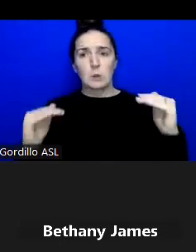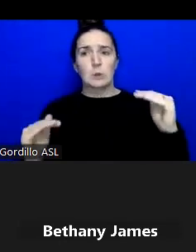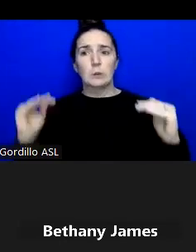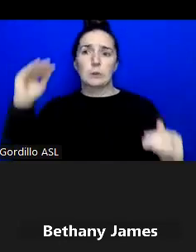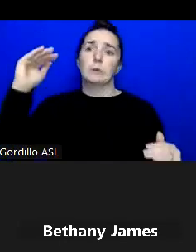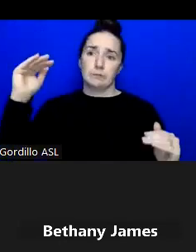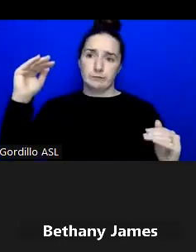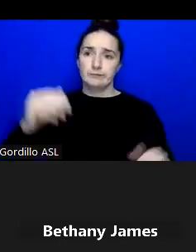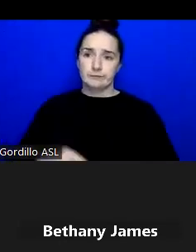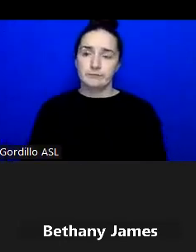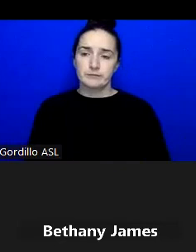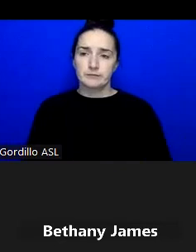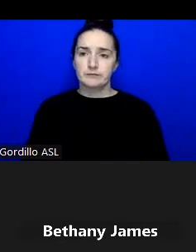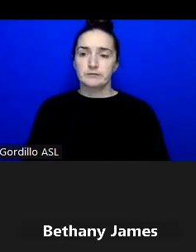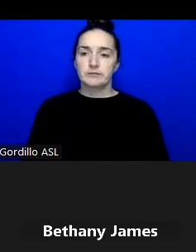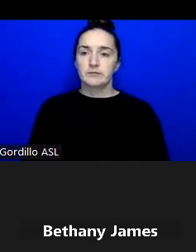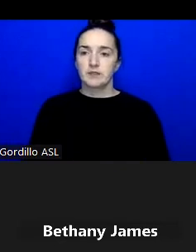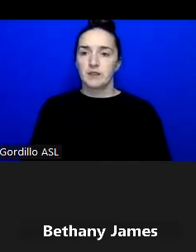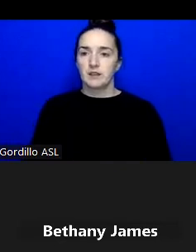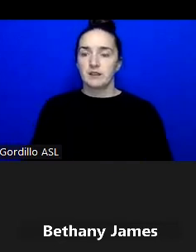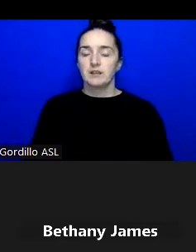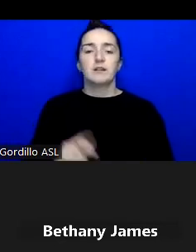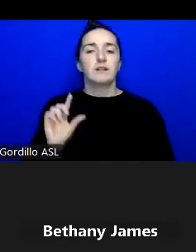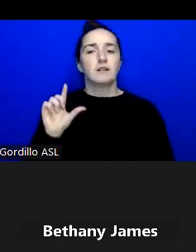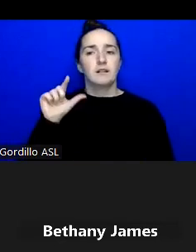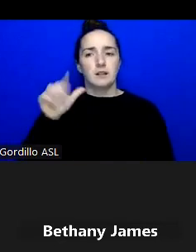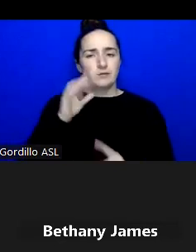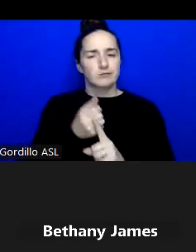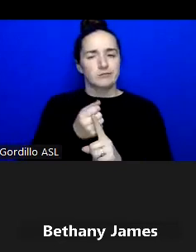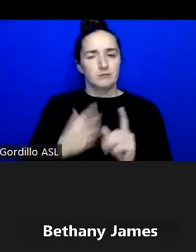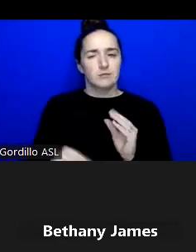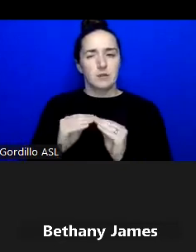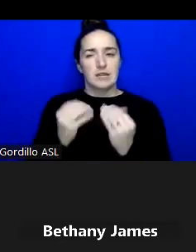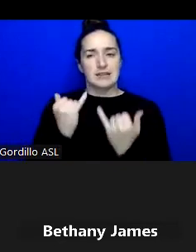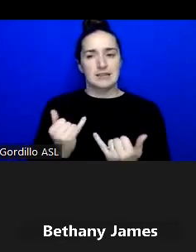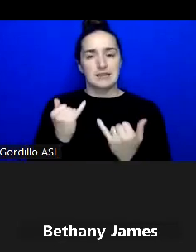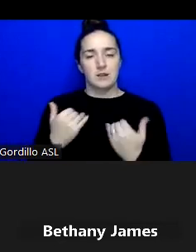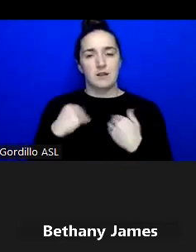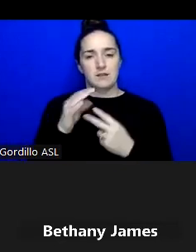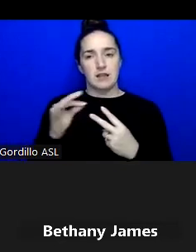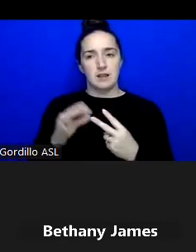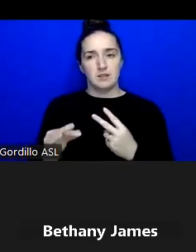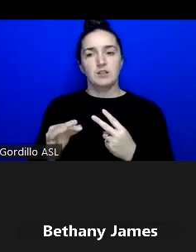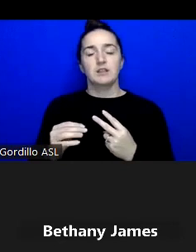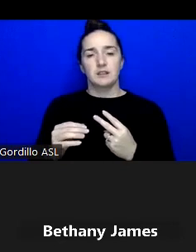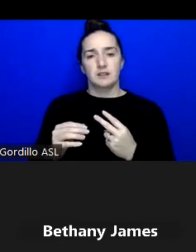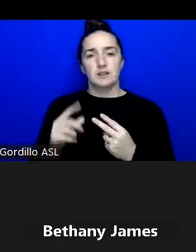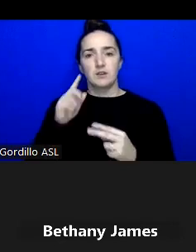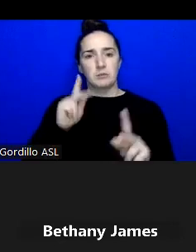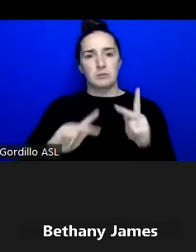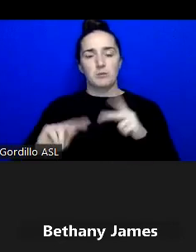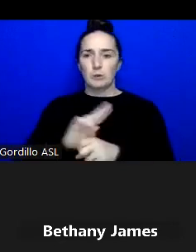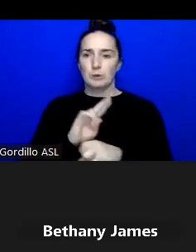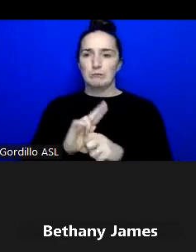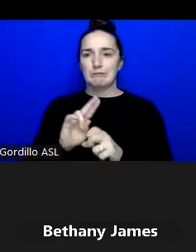equation. On top of that, as we'll get into a little bit later, there is now the option for people to do more with kind of a DIY